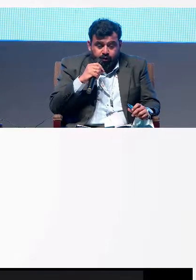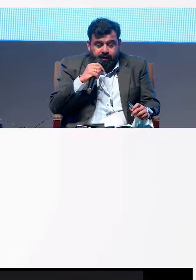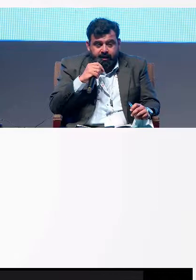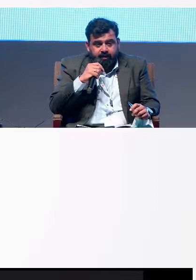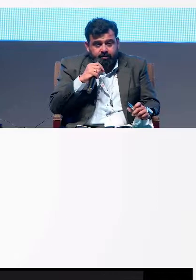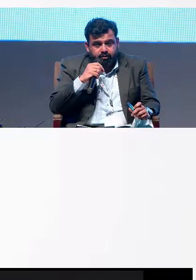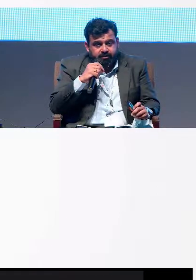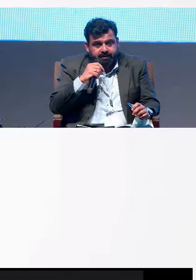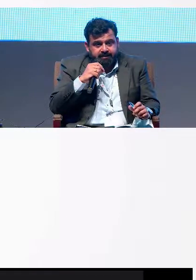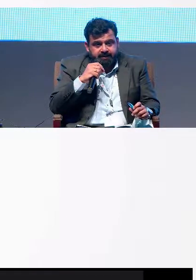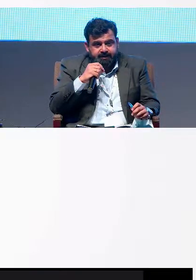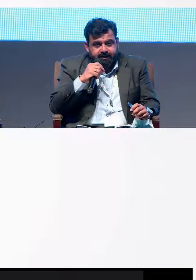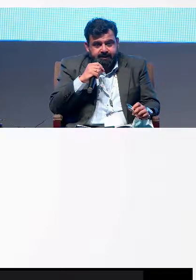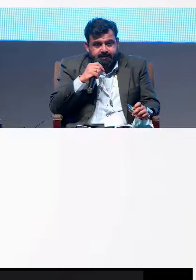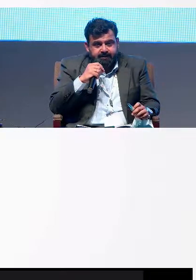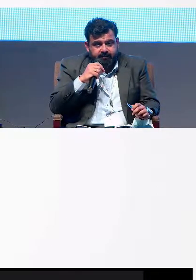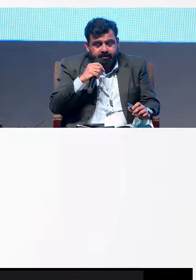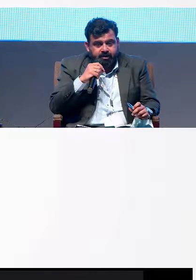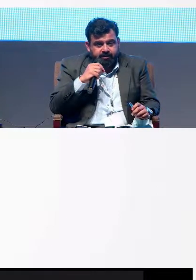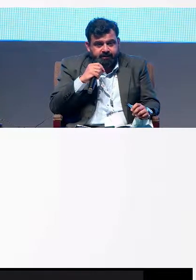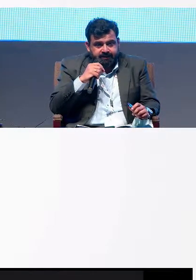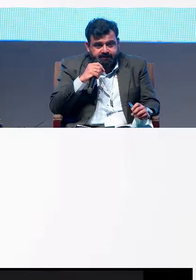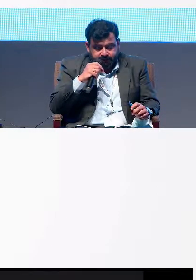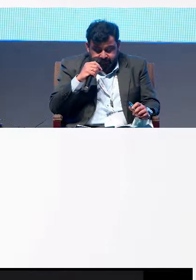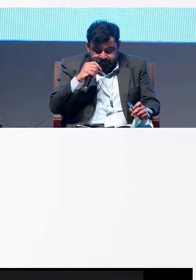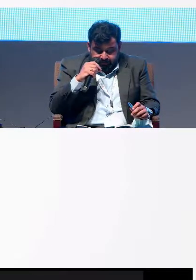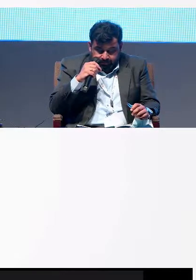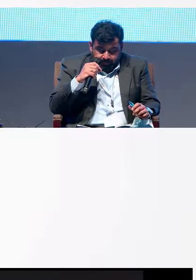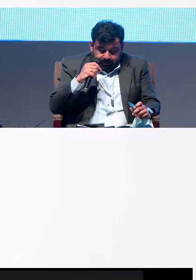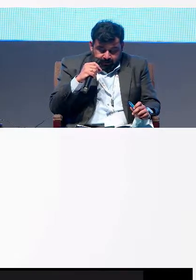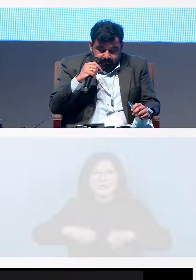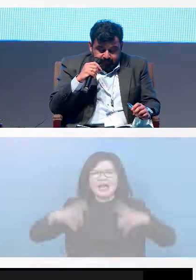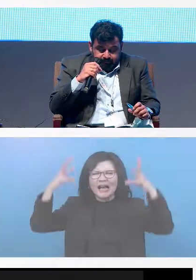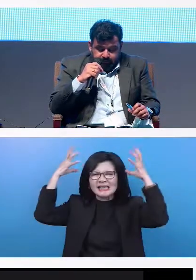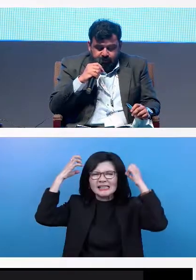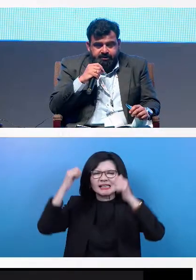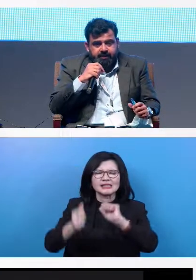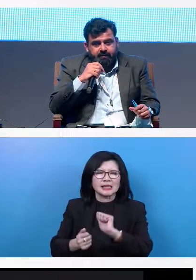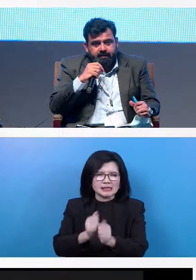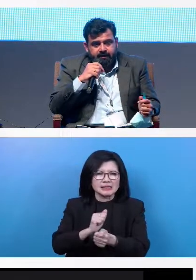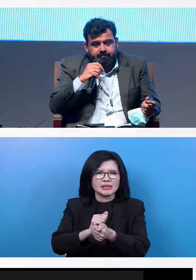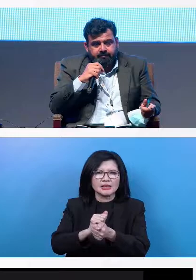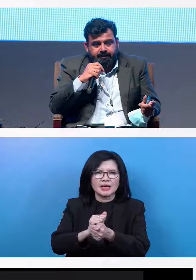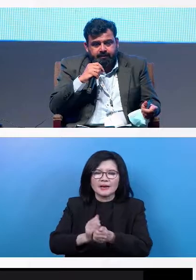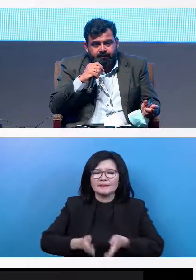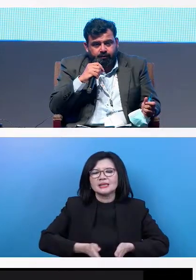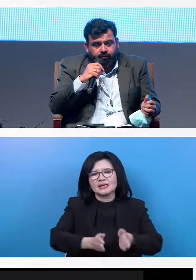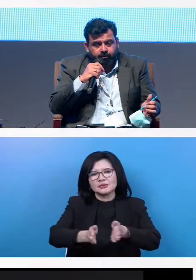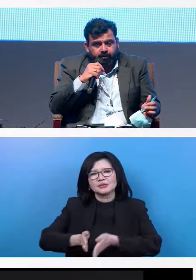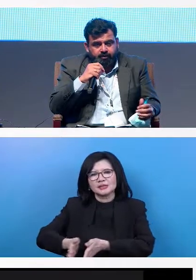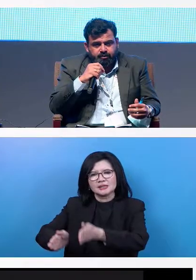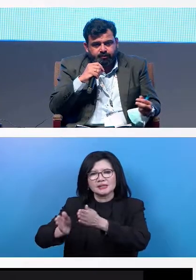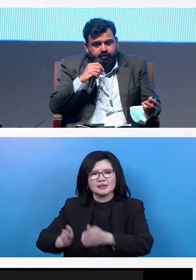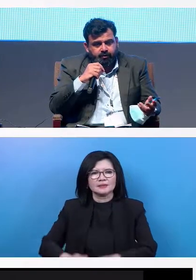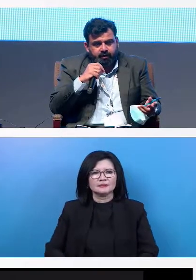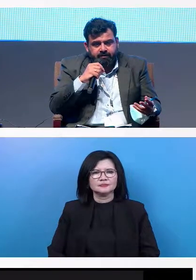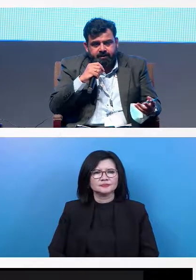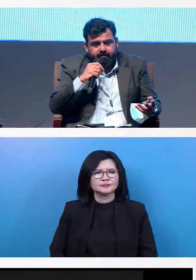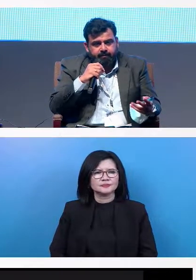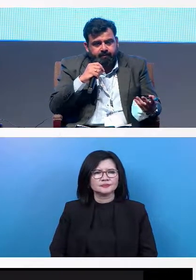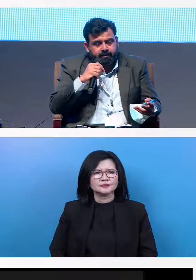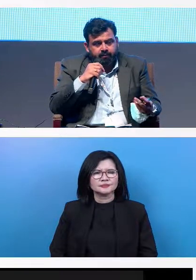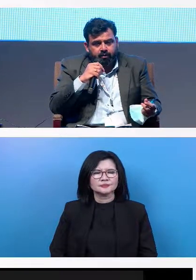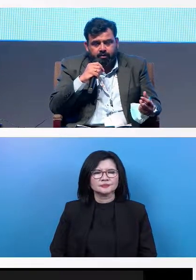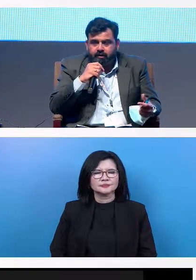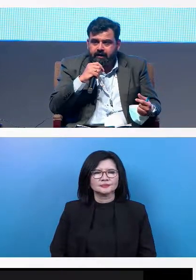now looking into stress testing its infrastructure systems. Now, Ranjit, I'm passing the floor to you here. So if you could give us